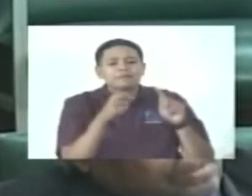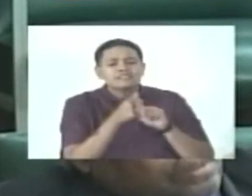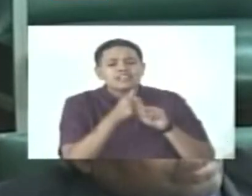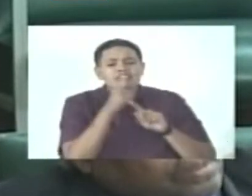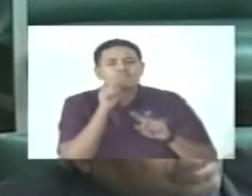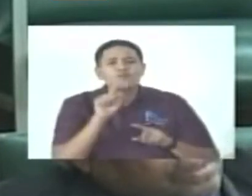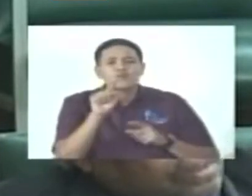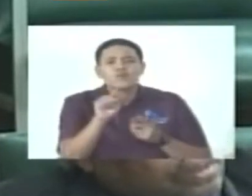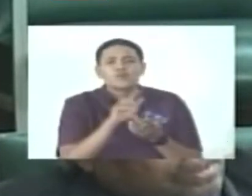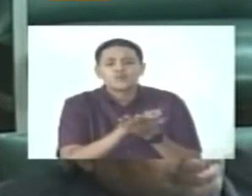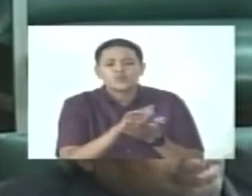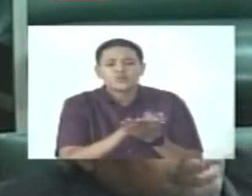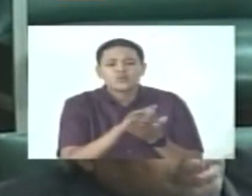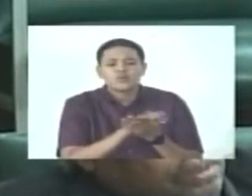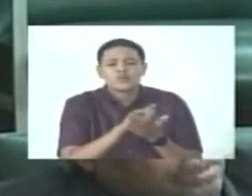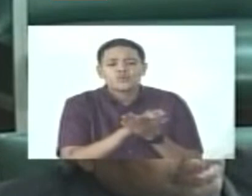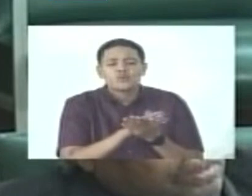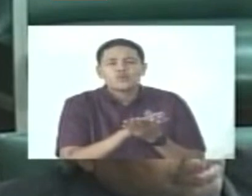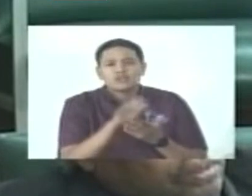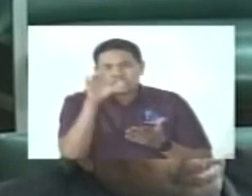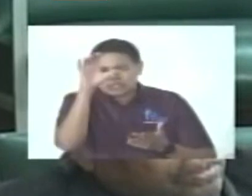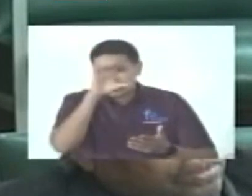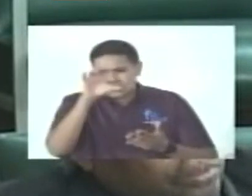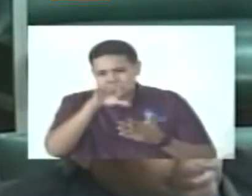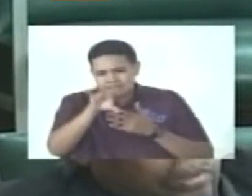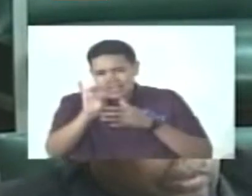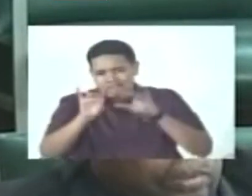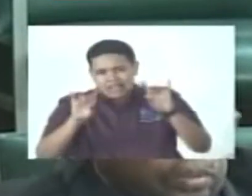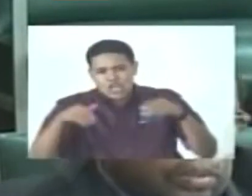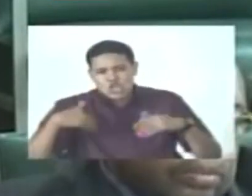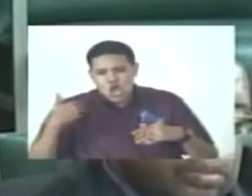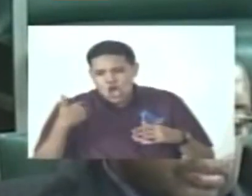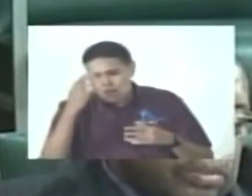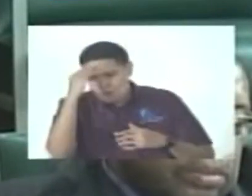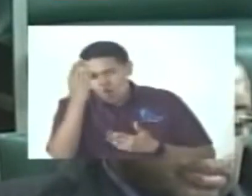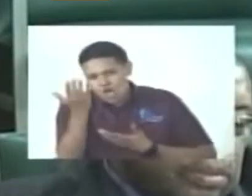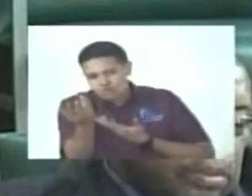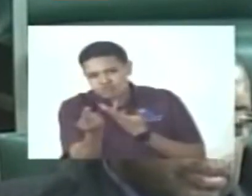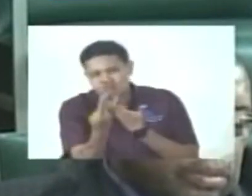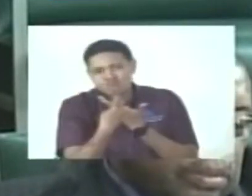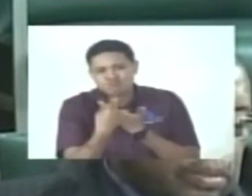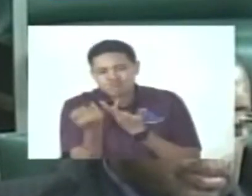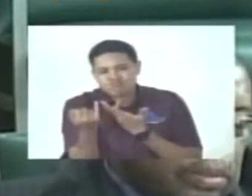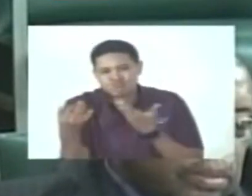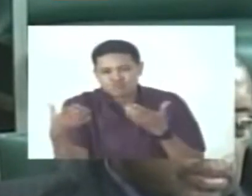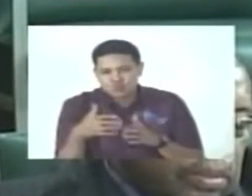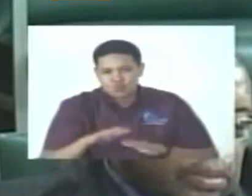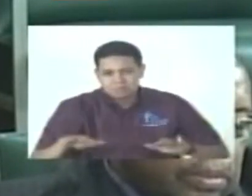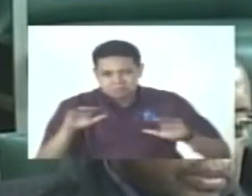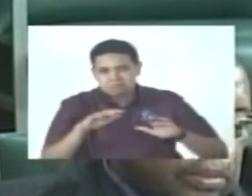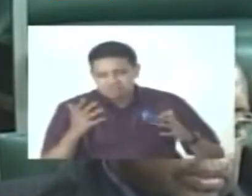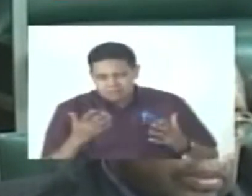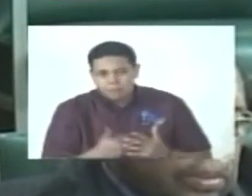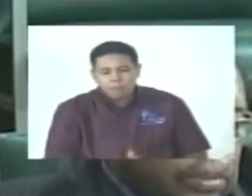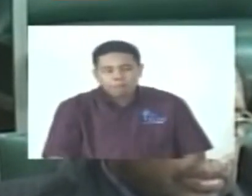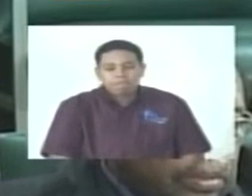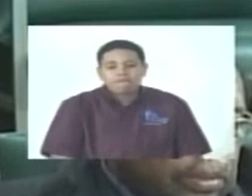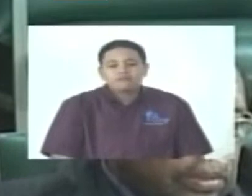to school and recruit young boys to be, in particular, to be members of